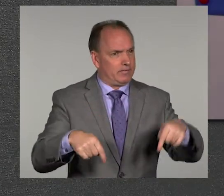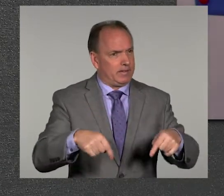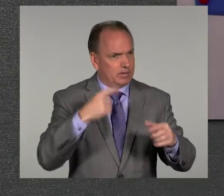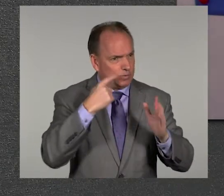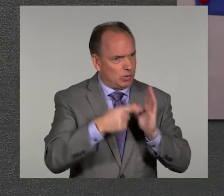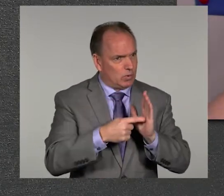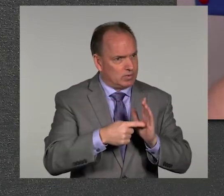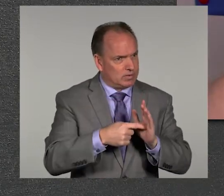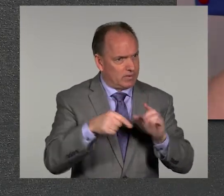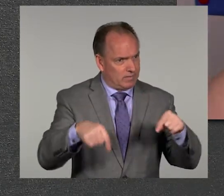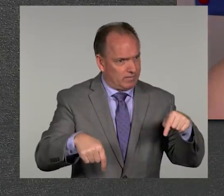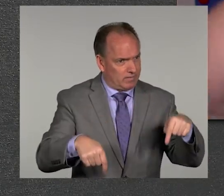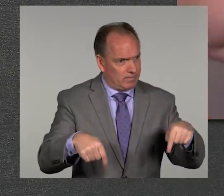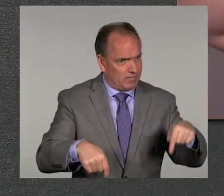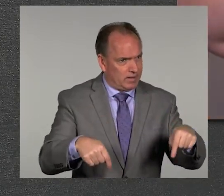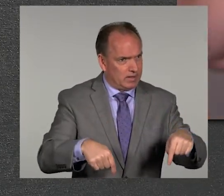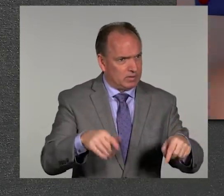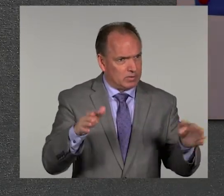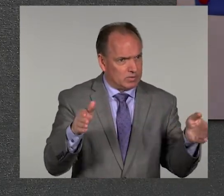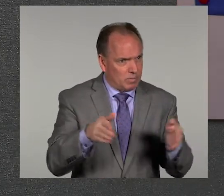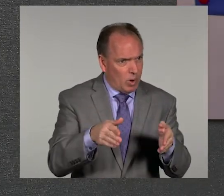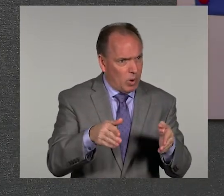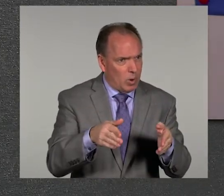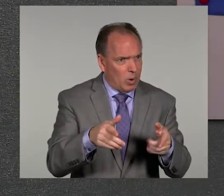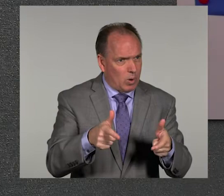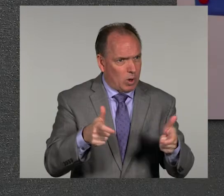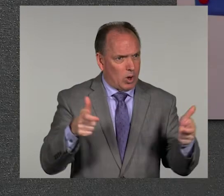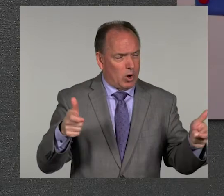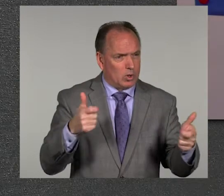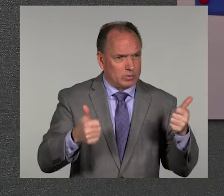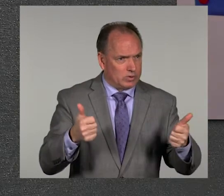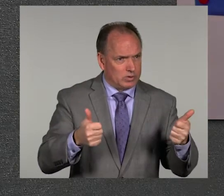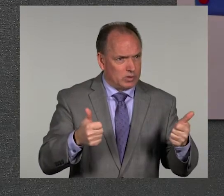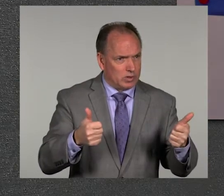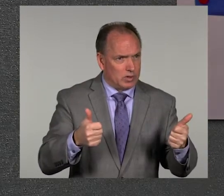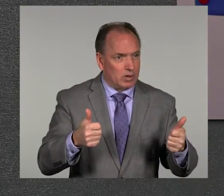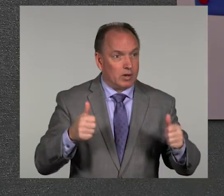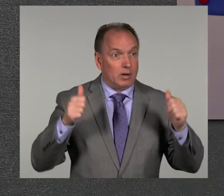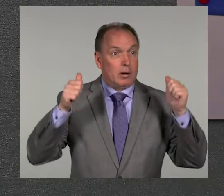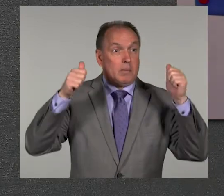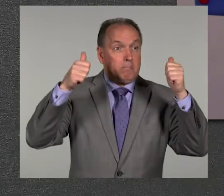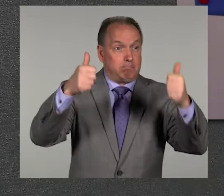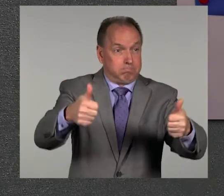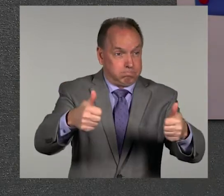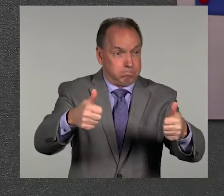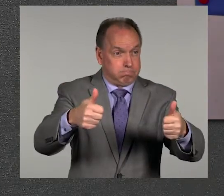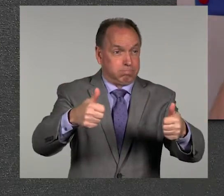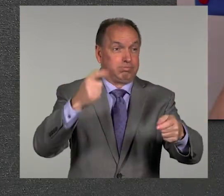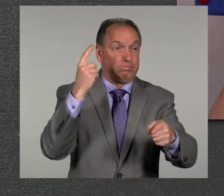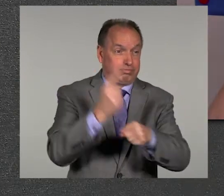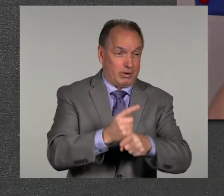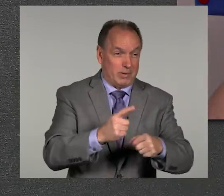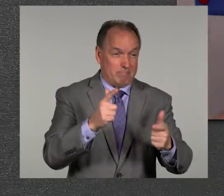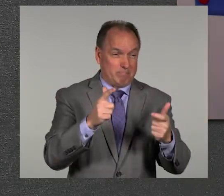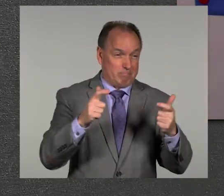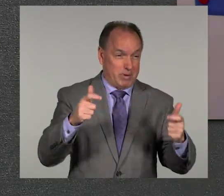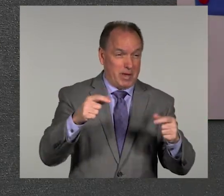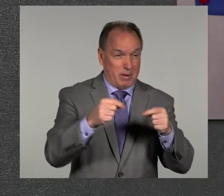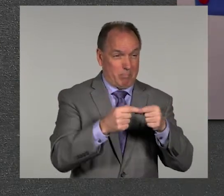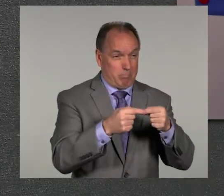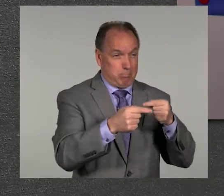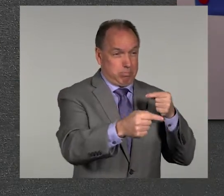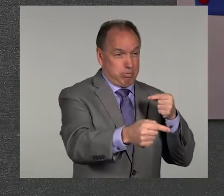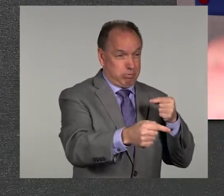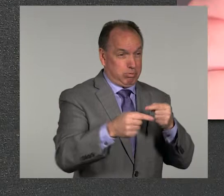his feet size? Are his feet size big or are they little? All right, ready, set, go. Right,